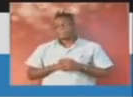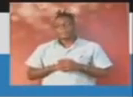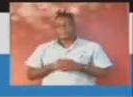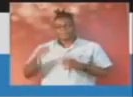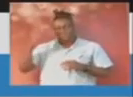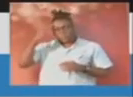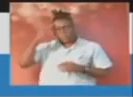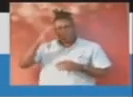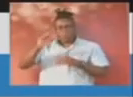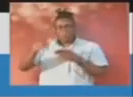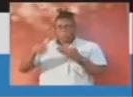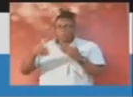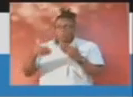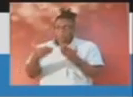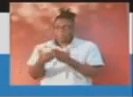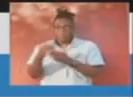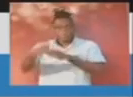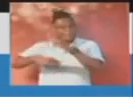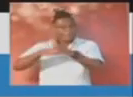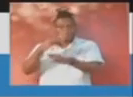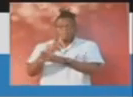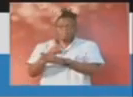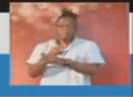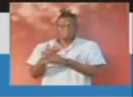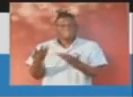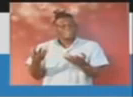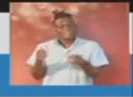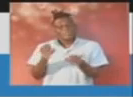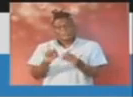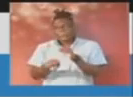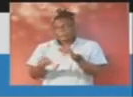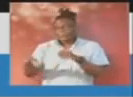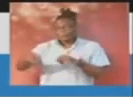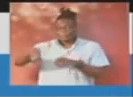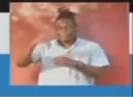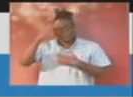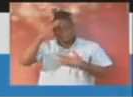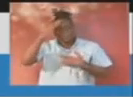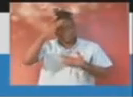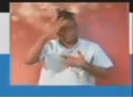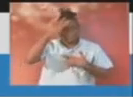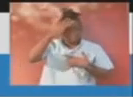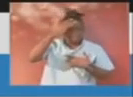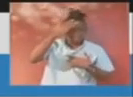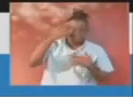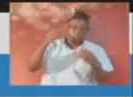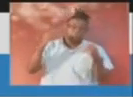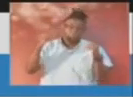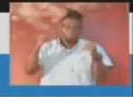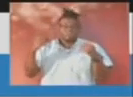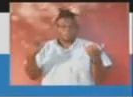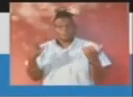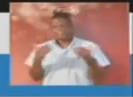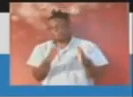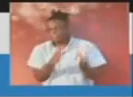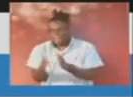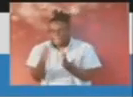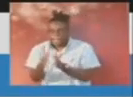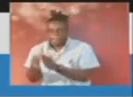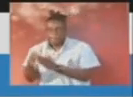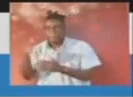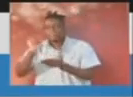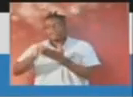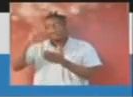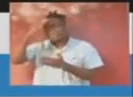presently, and as such, we must plan for a worst-case scenario. Next slide. So the UTT facility has